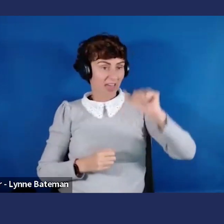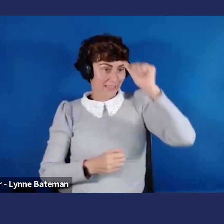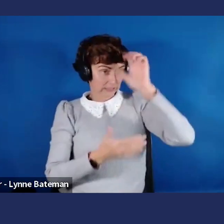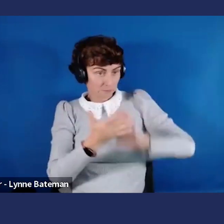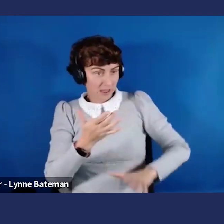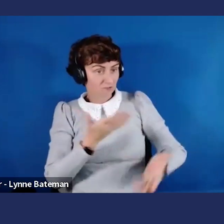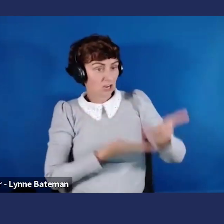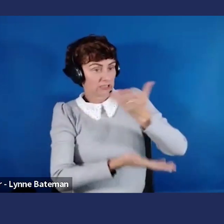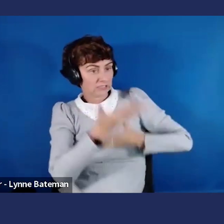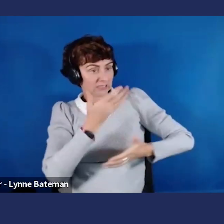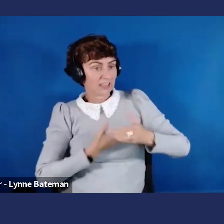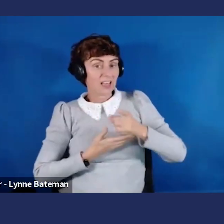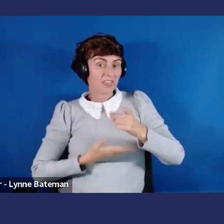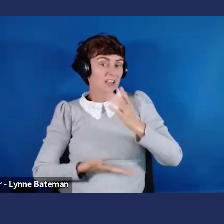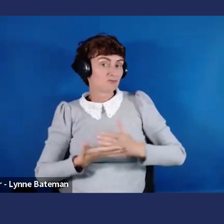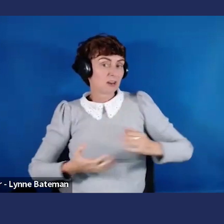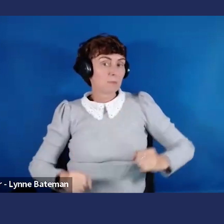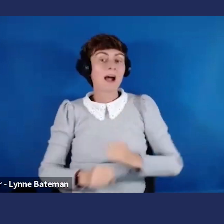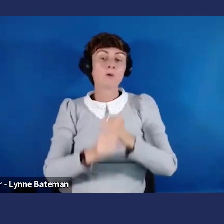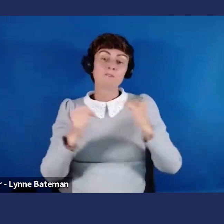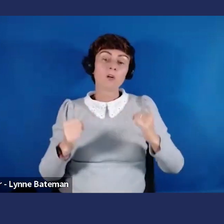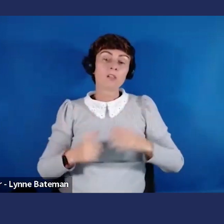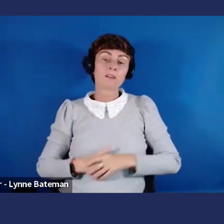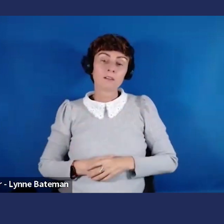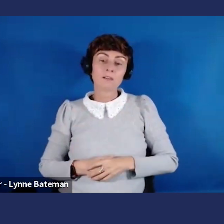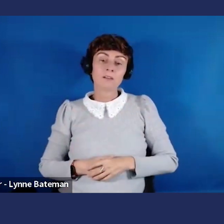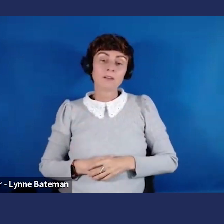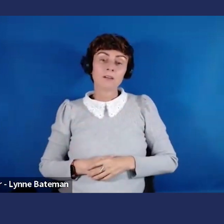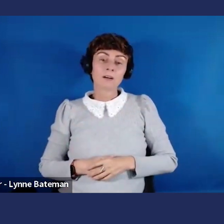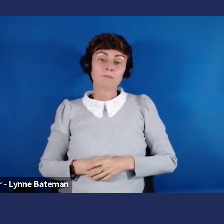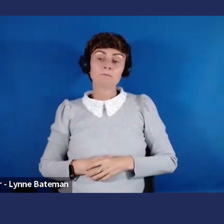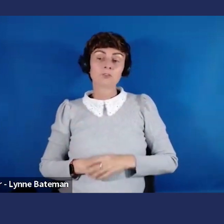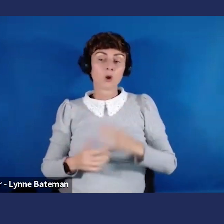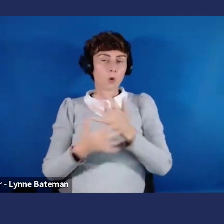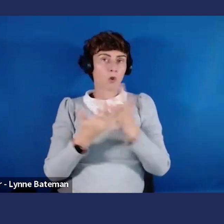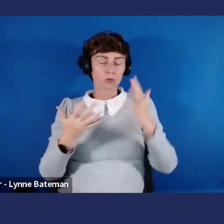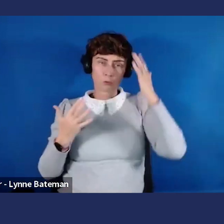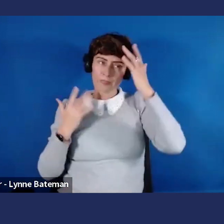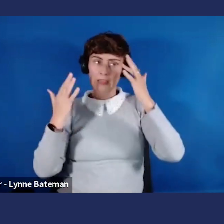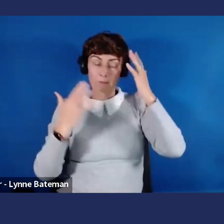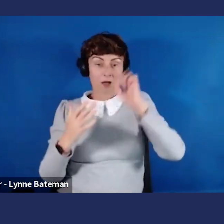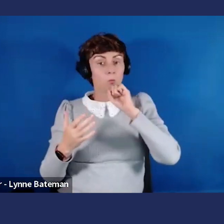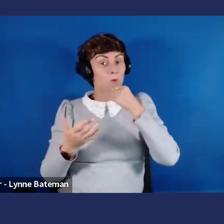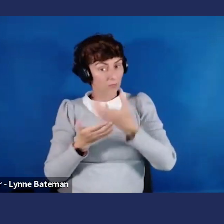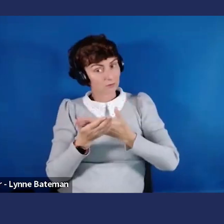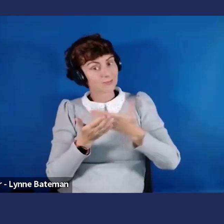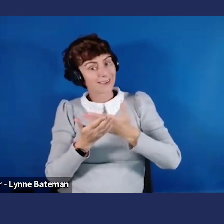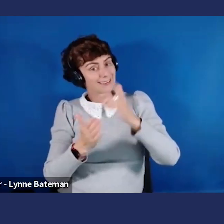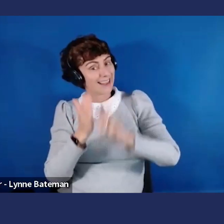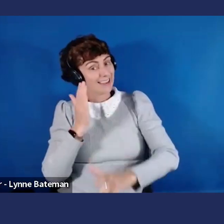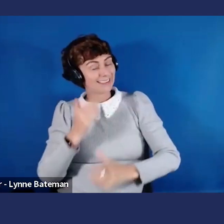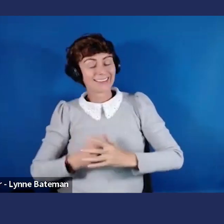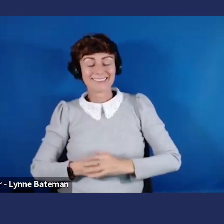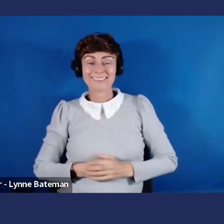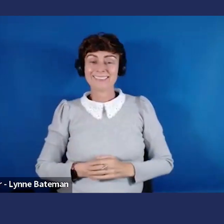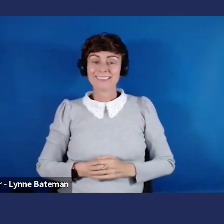shared, really powerful, and I think very, very thought-provoking. So we'll discuss that in the panel shortly, because